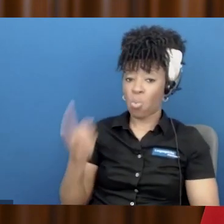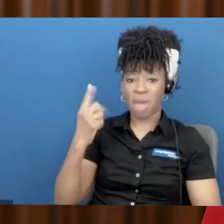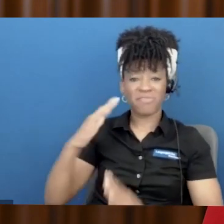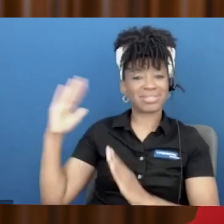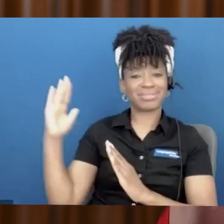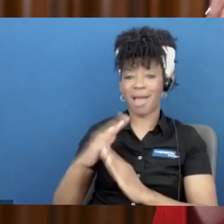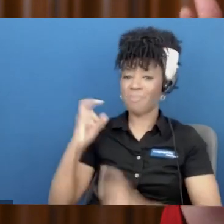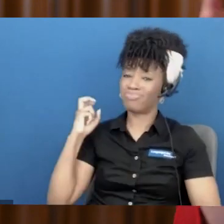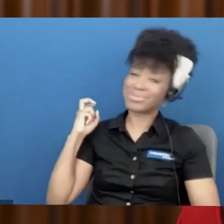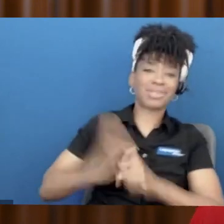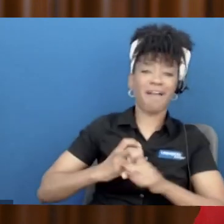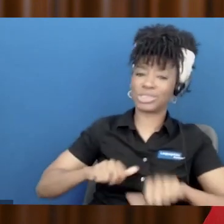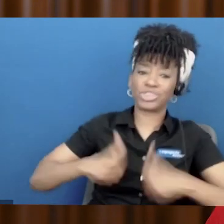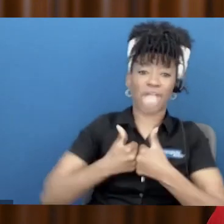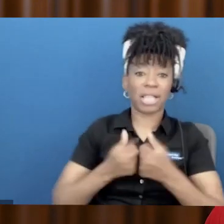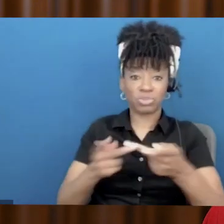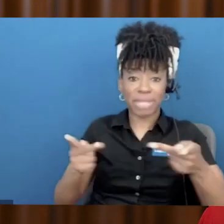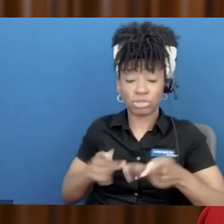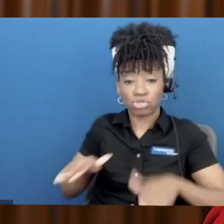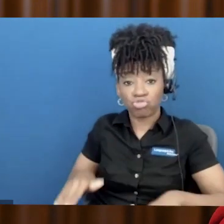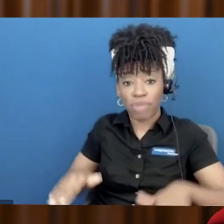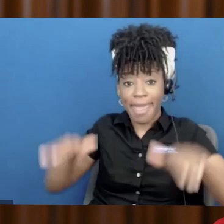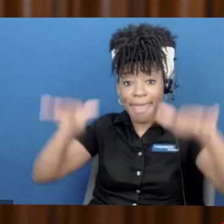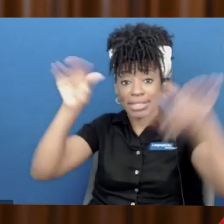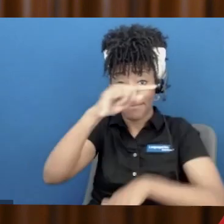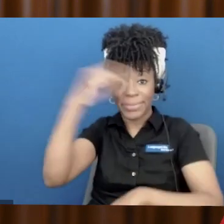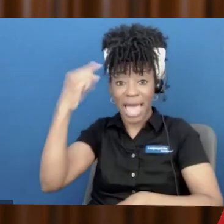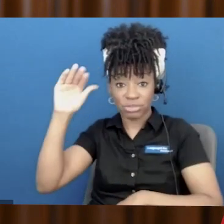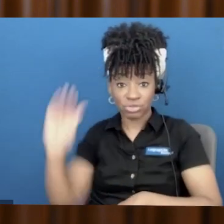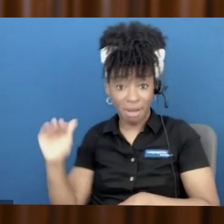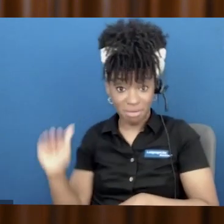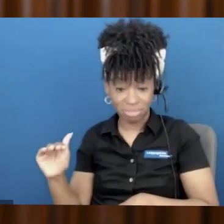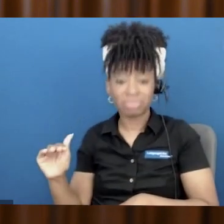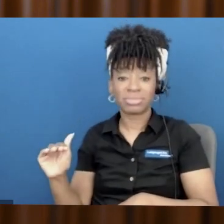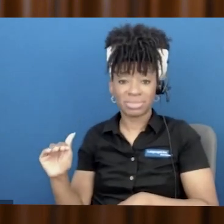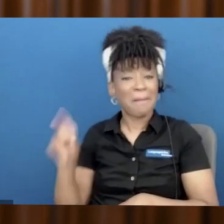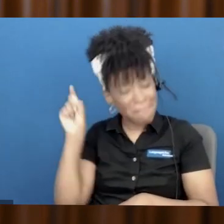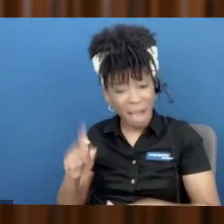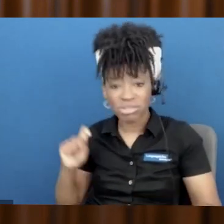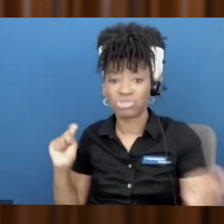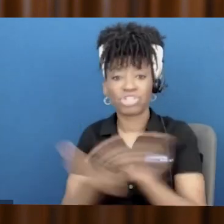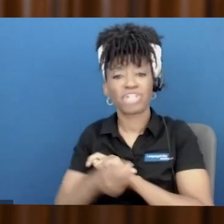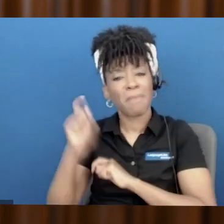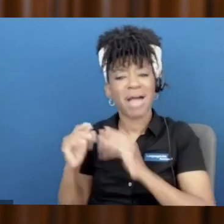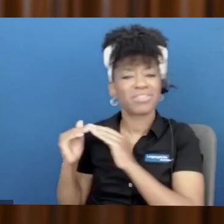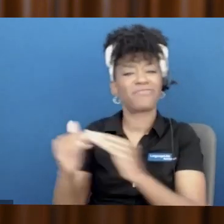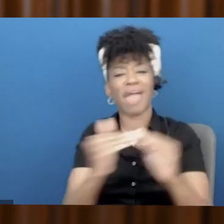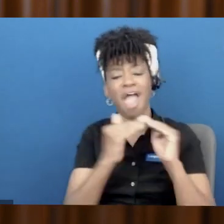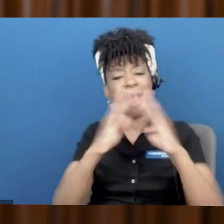child. That must change. We must provide equitable access to housing,